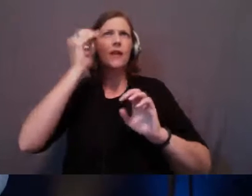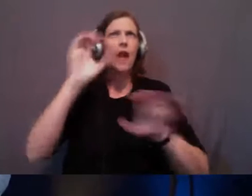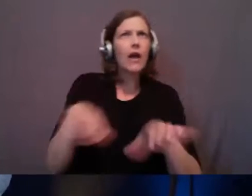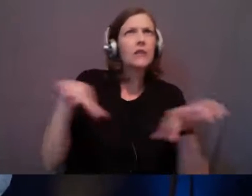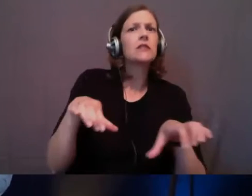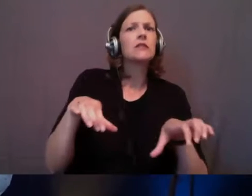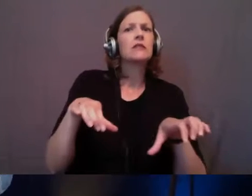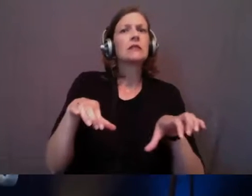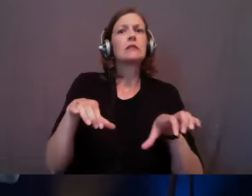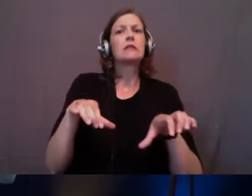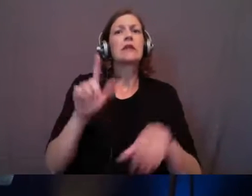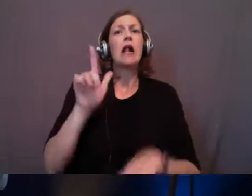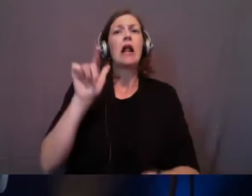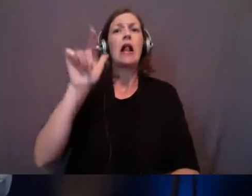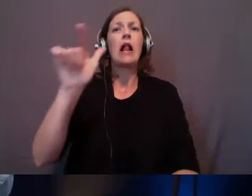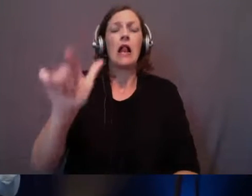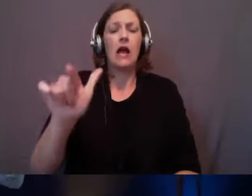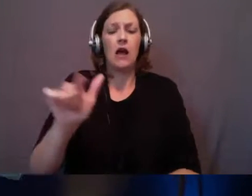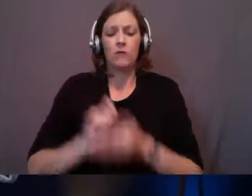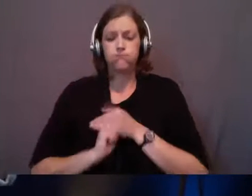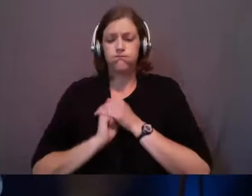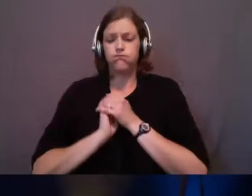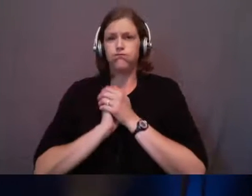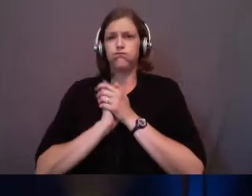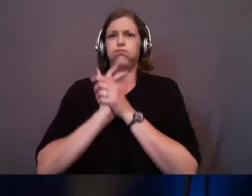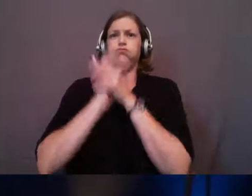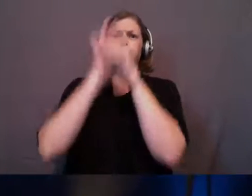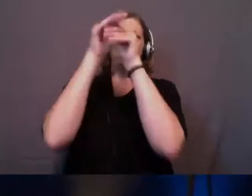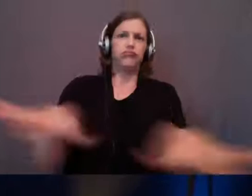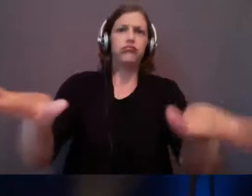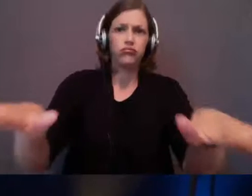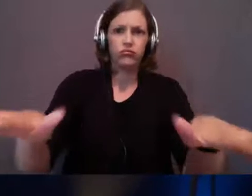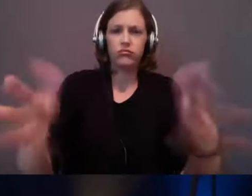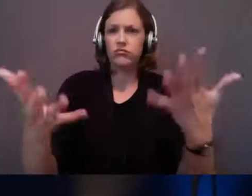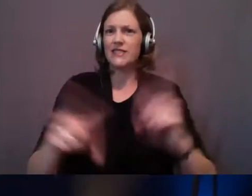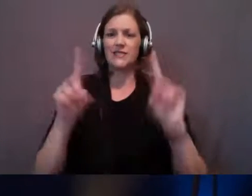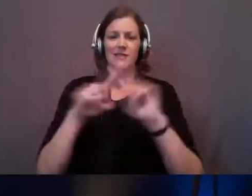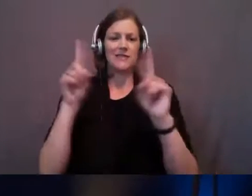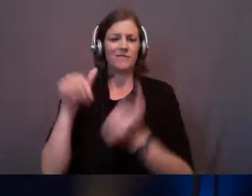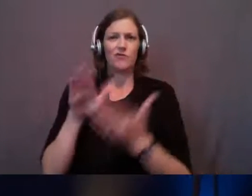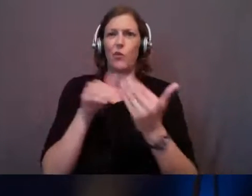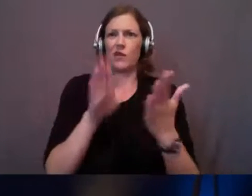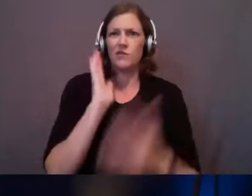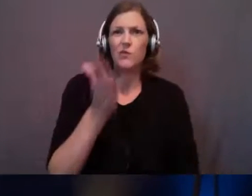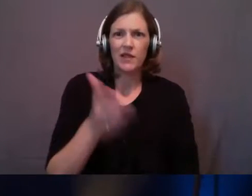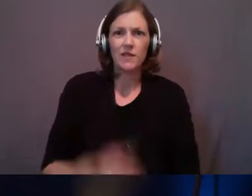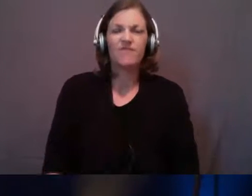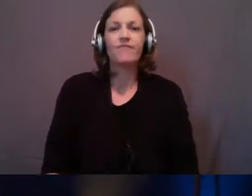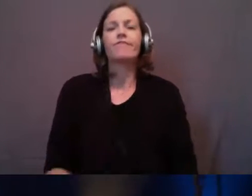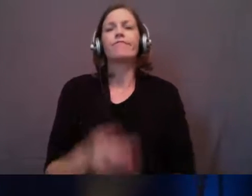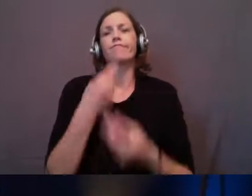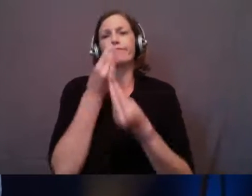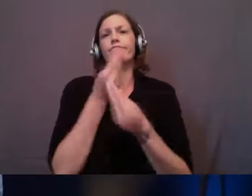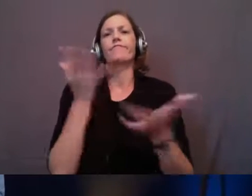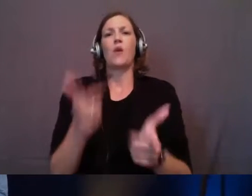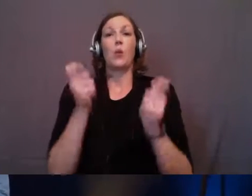eventually it bubbles up to the surface and explodes out in all sorts of ways. Let me tell you a quick story